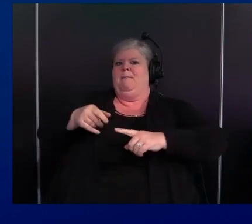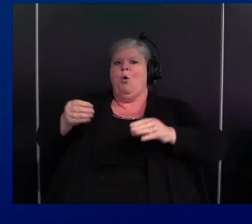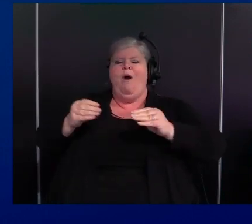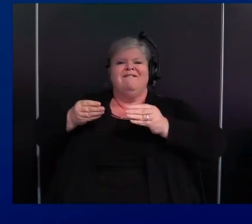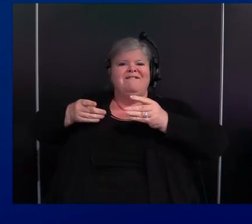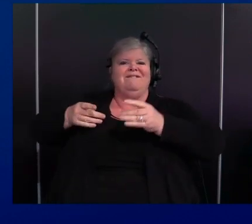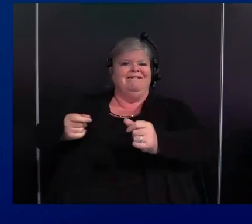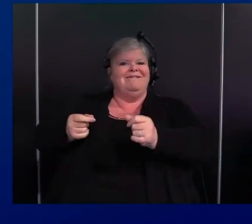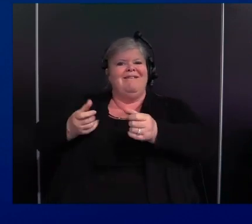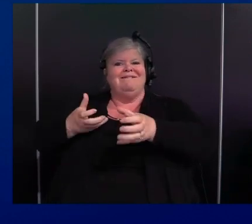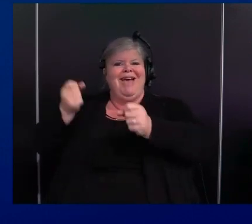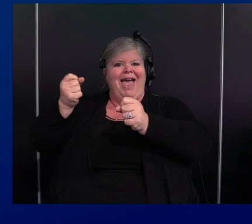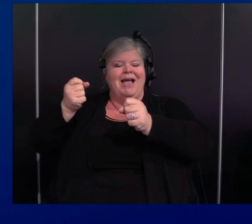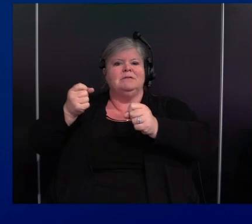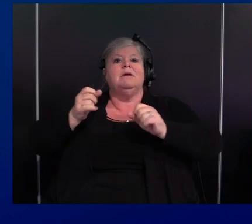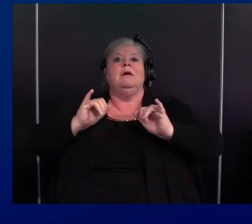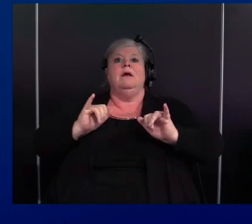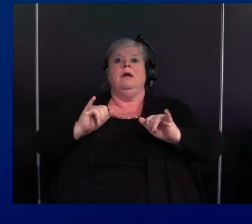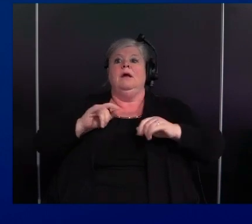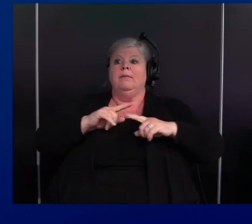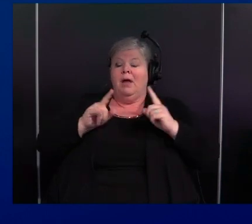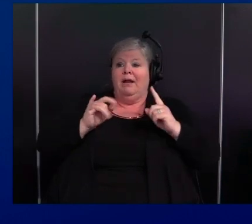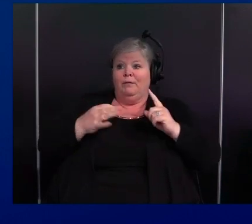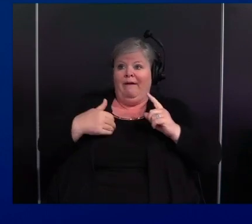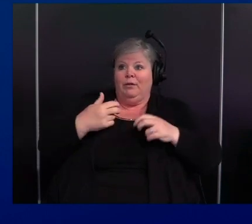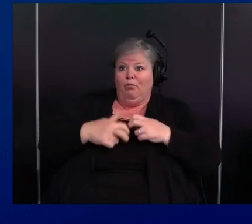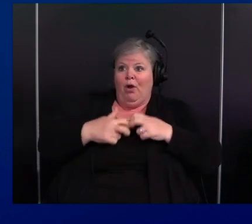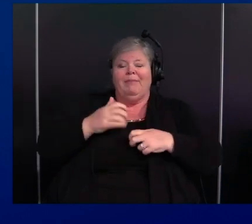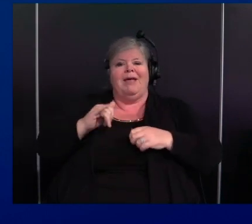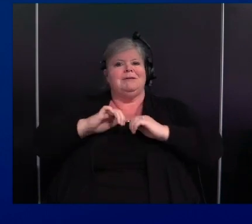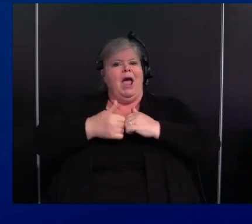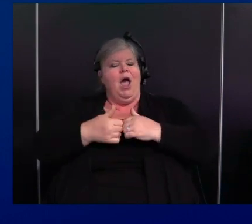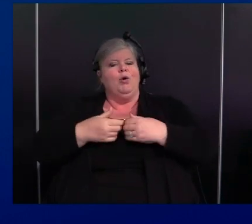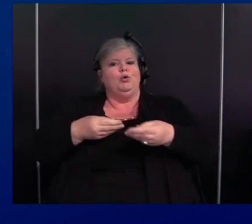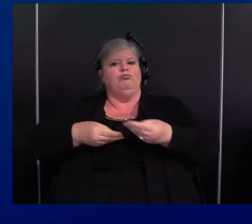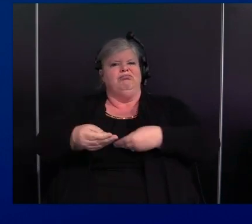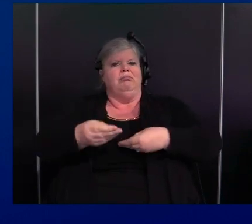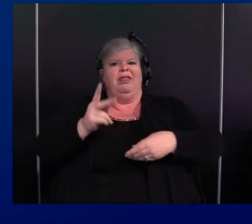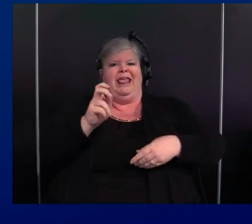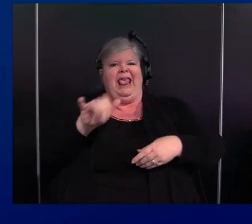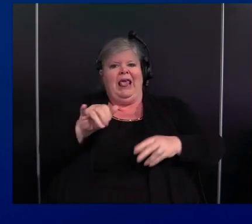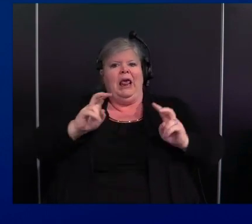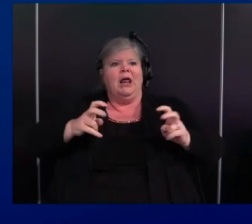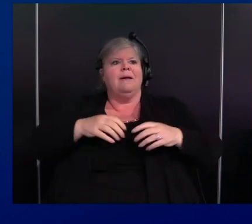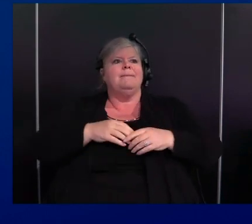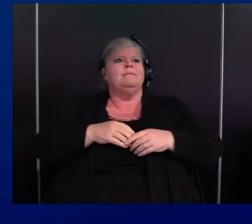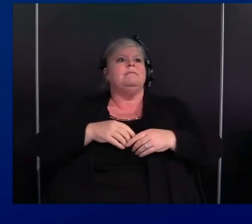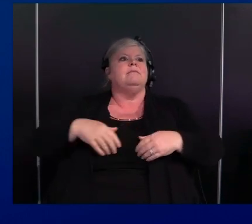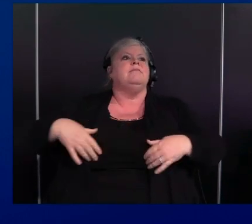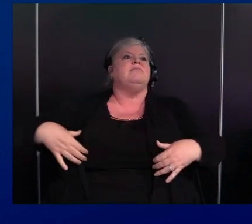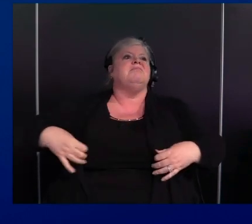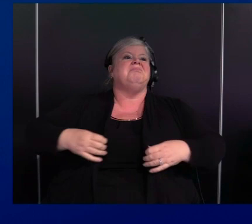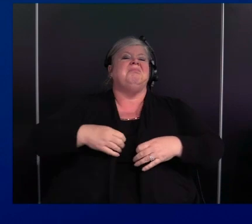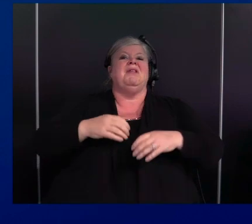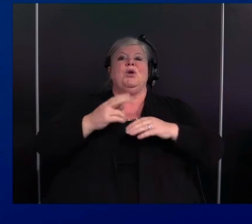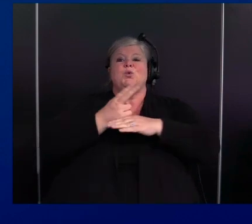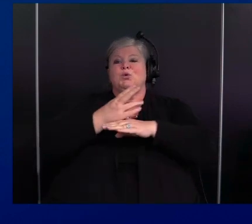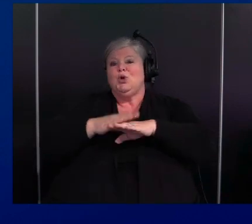as you said, you have that problem, how do I get you the key, right? That's right. So you use kind of a slow but highly